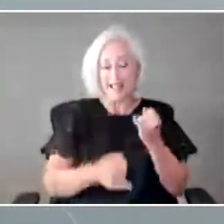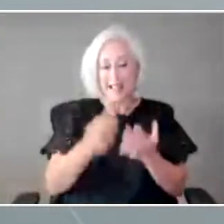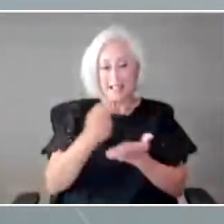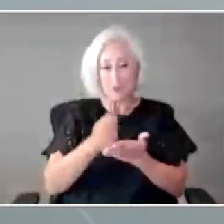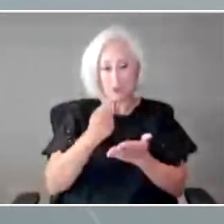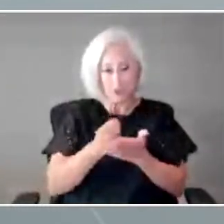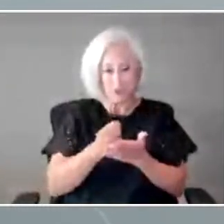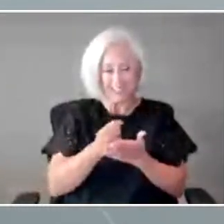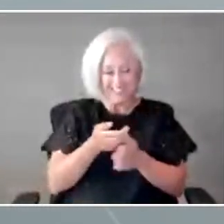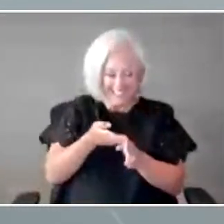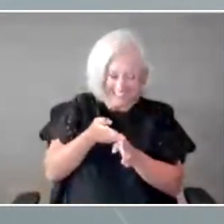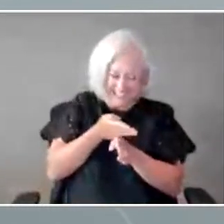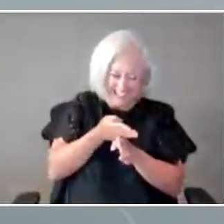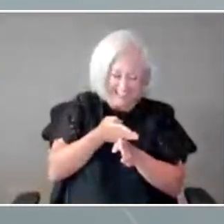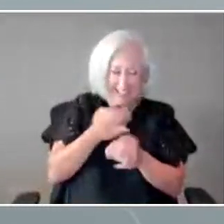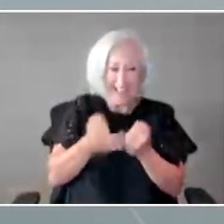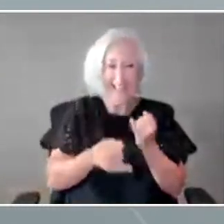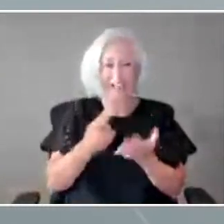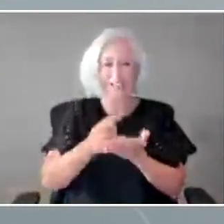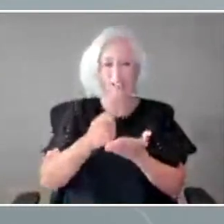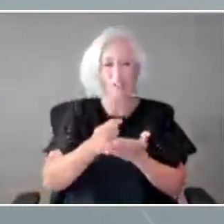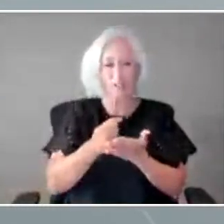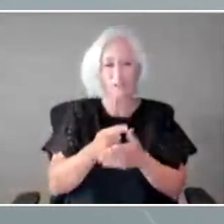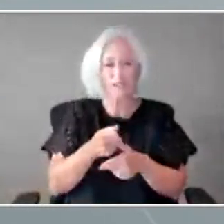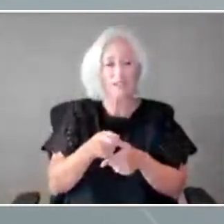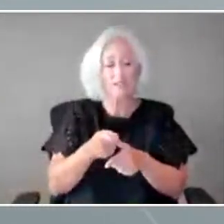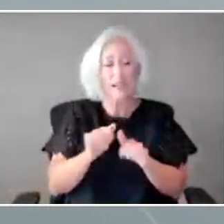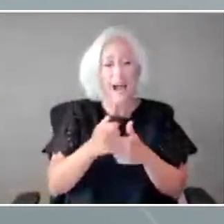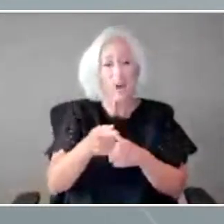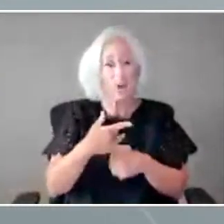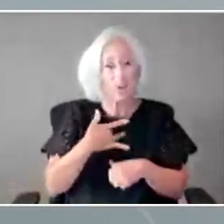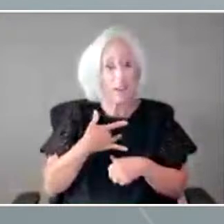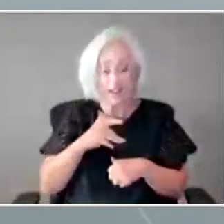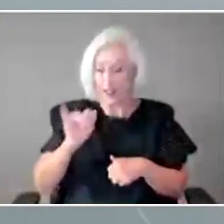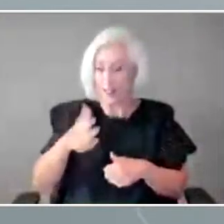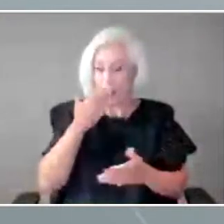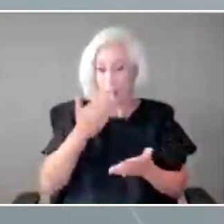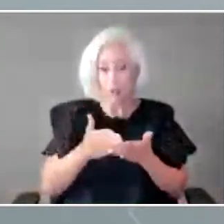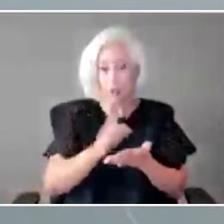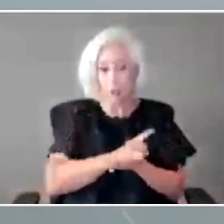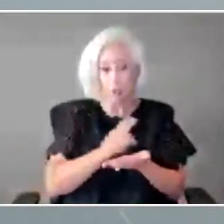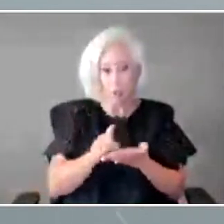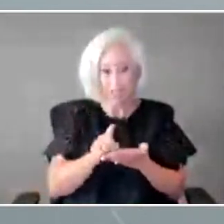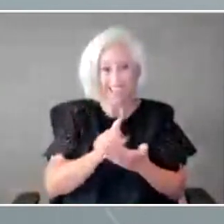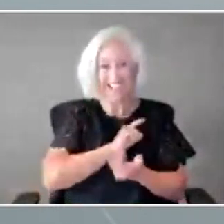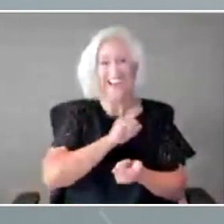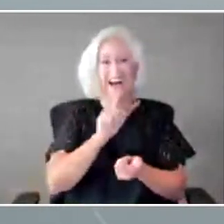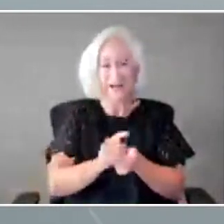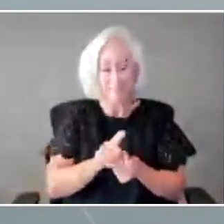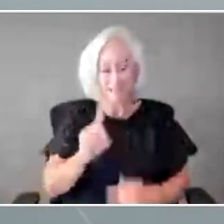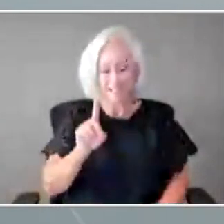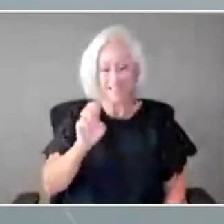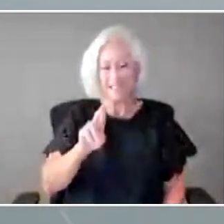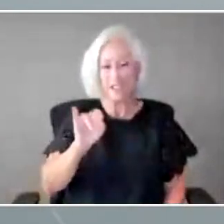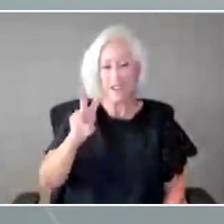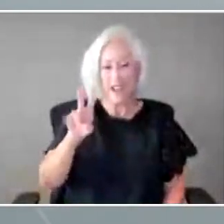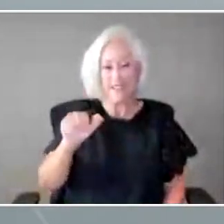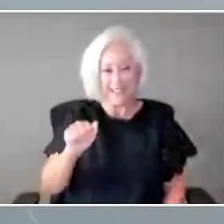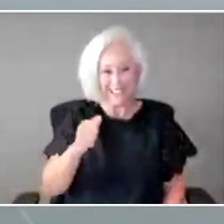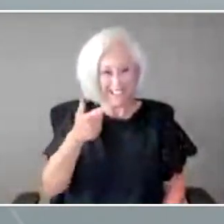treatment. How were you feeling here? That was a good week because actually I ran into the doctor and she goes, "Are you feeling good?" And I go, "I actually